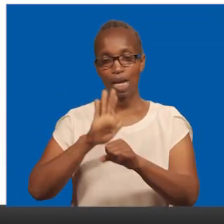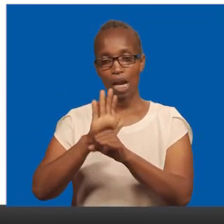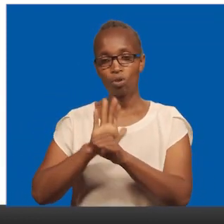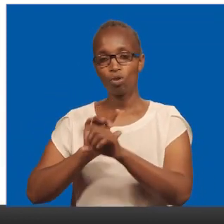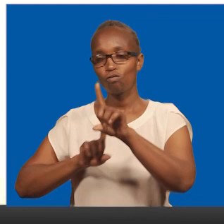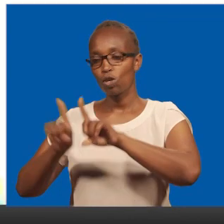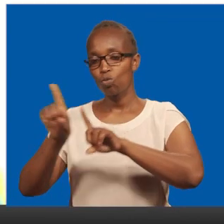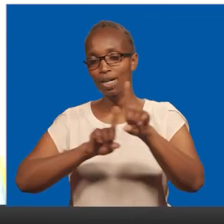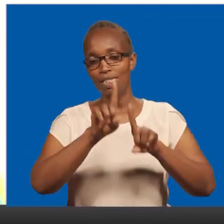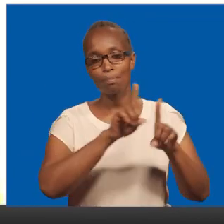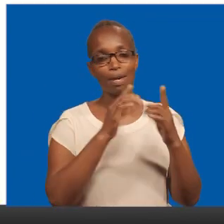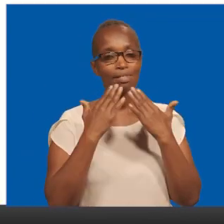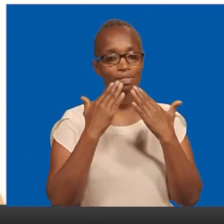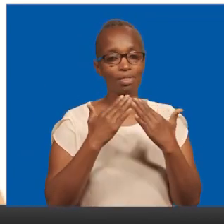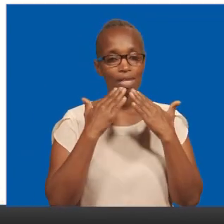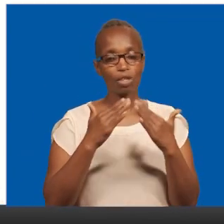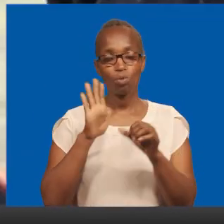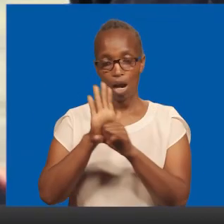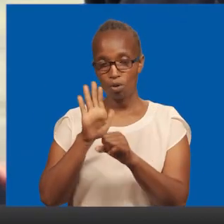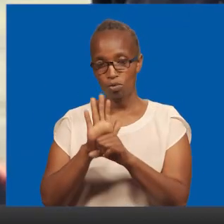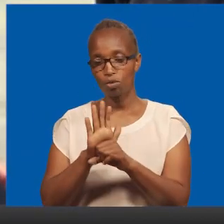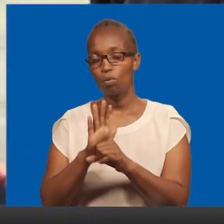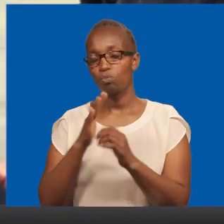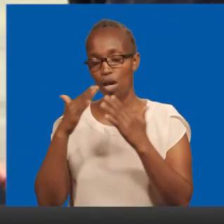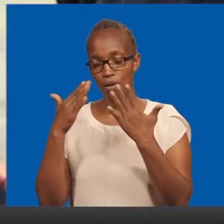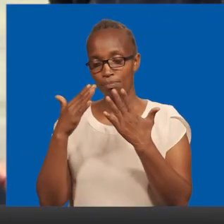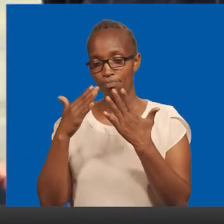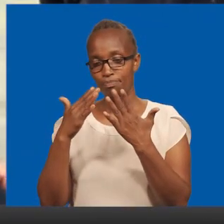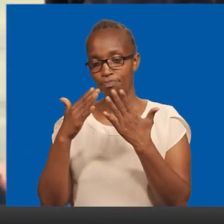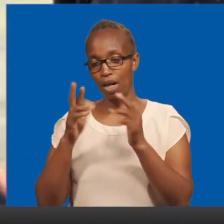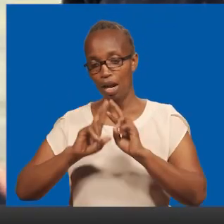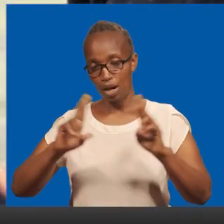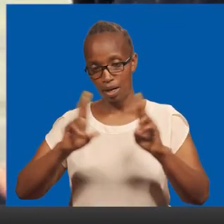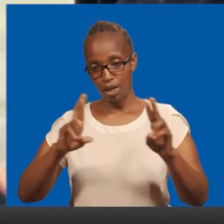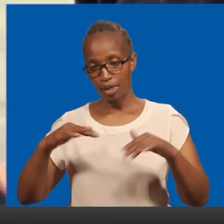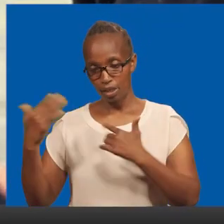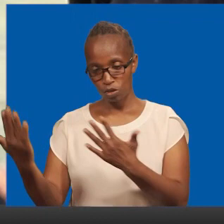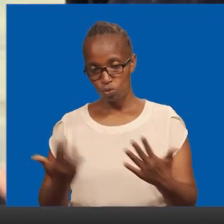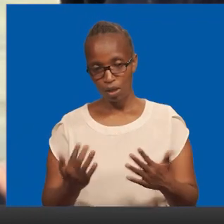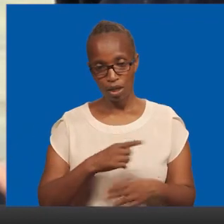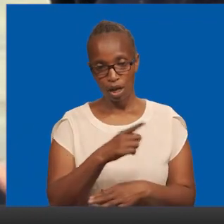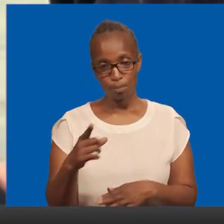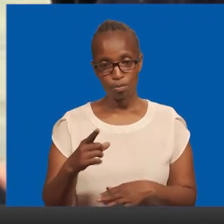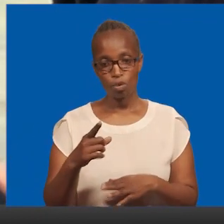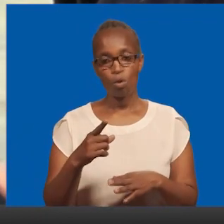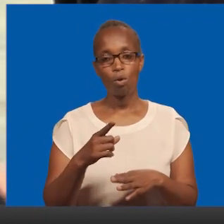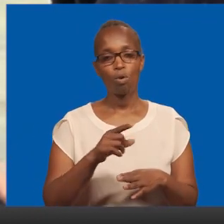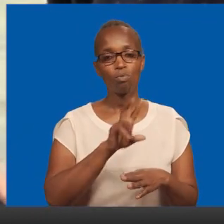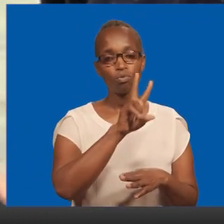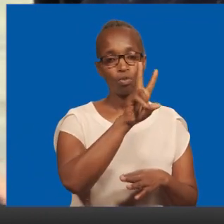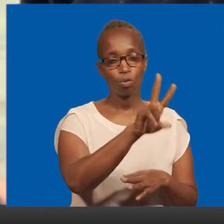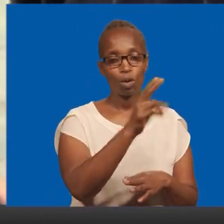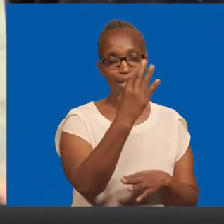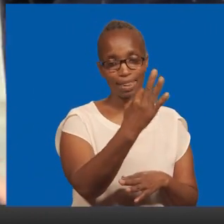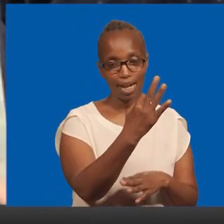county tunatumia kuhakikisha kama tunapata utalii wengi. Asante sana, and we are really excited to welcome you on board from this